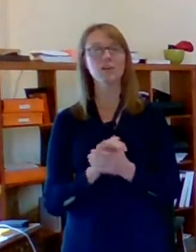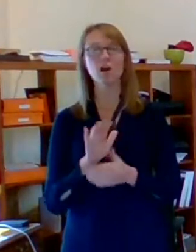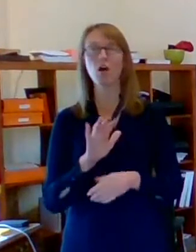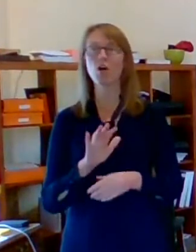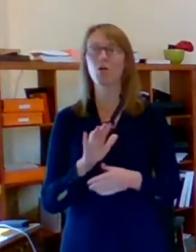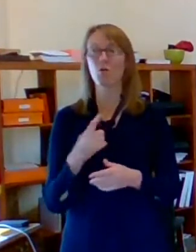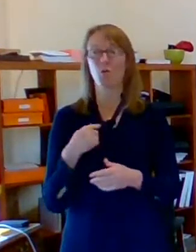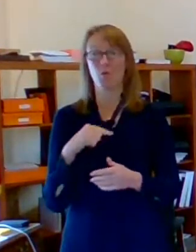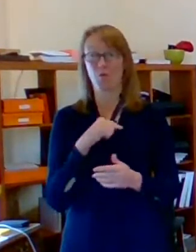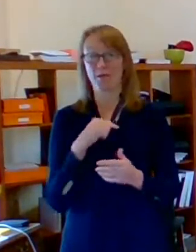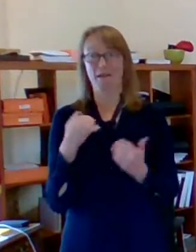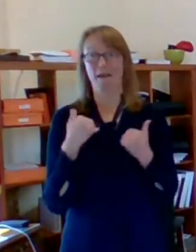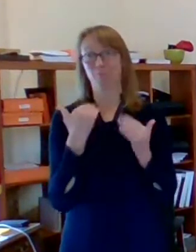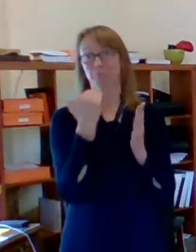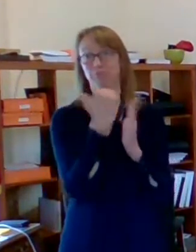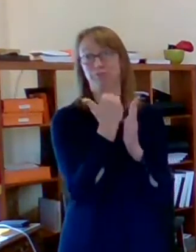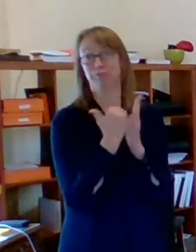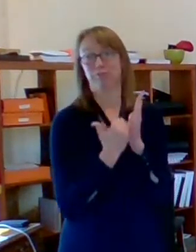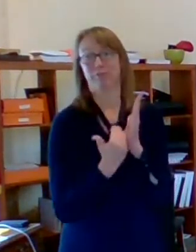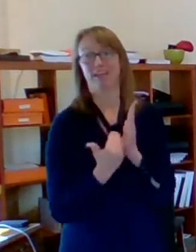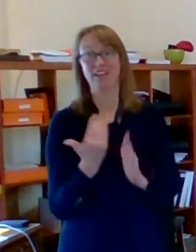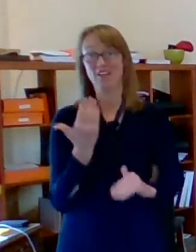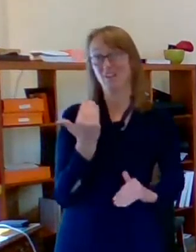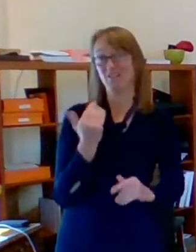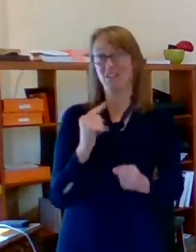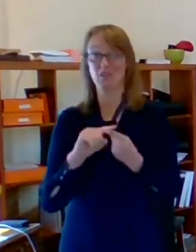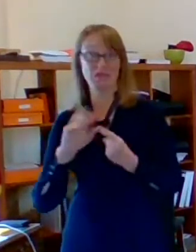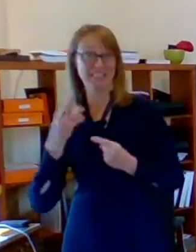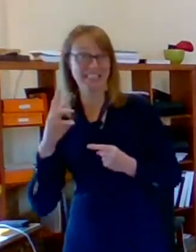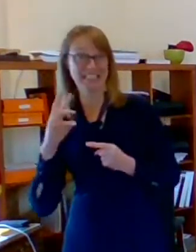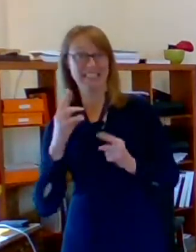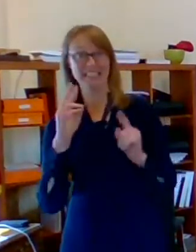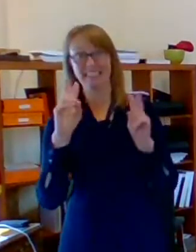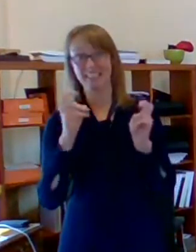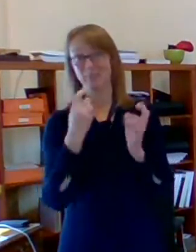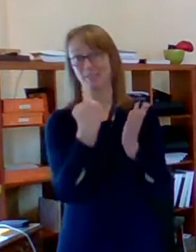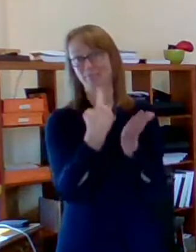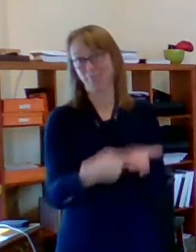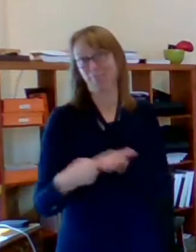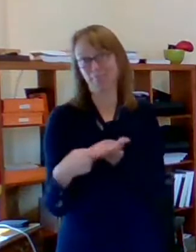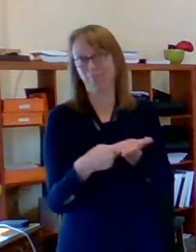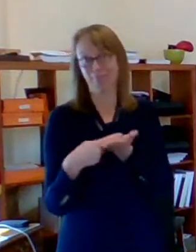16 items on our agenda today. So let me just talk about a couple of them.